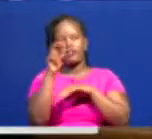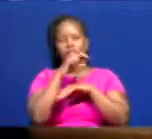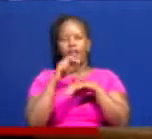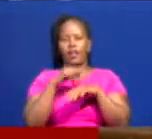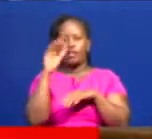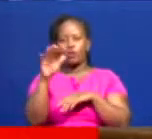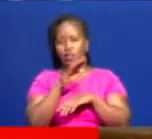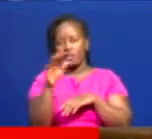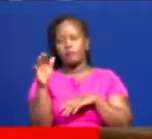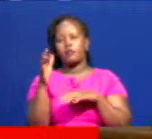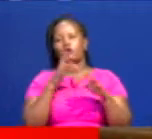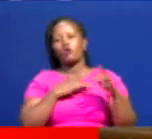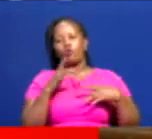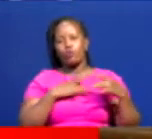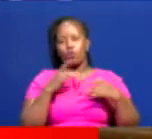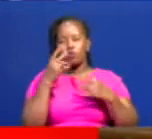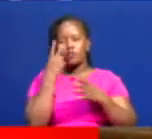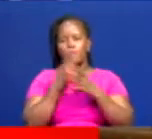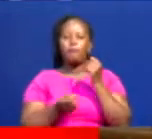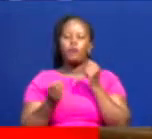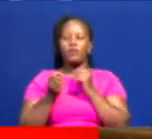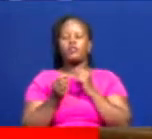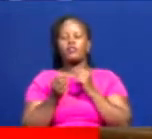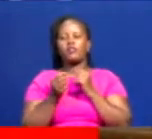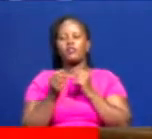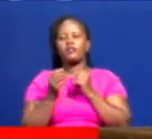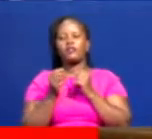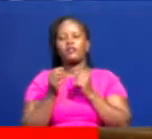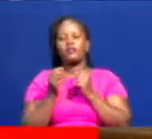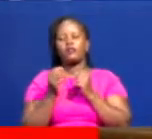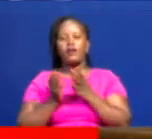consider both of the estimates and